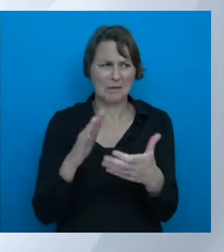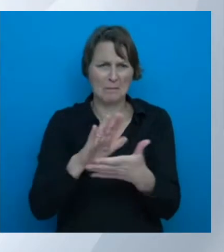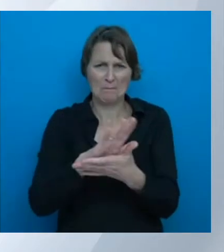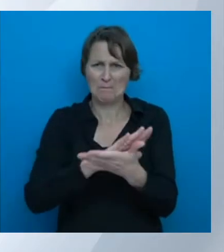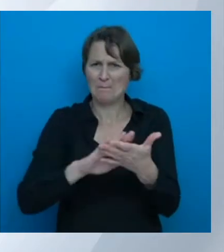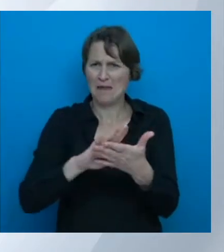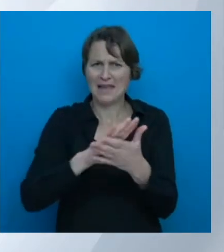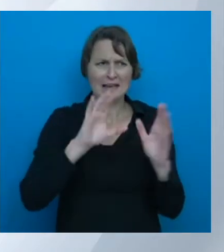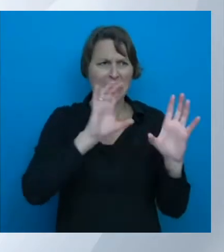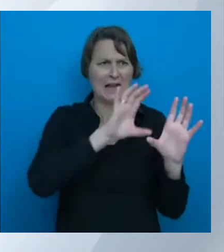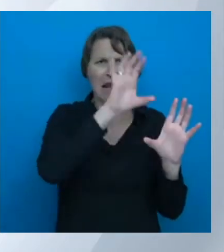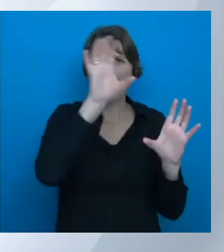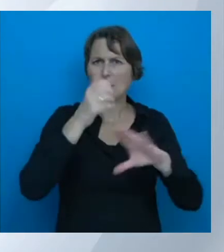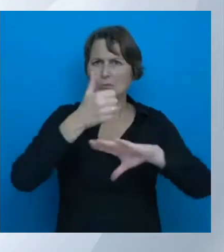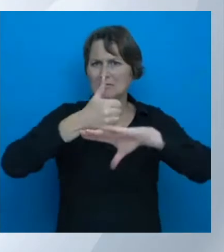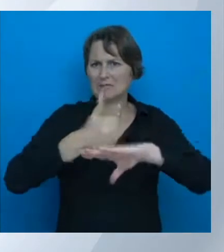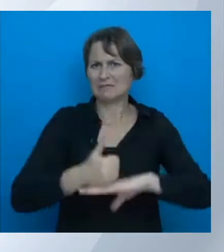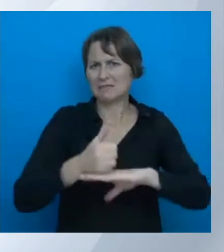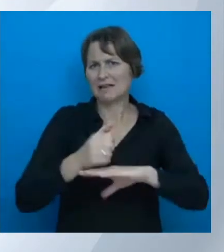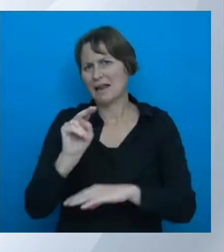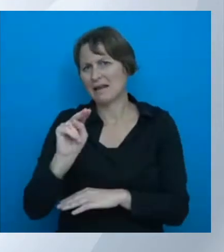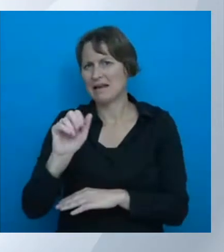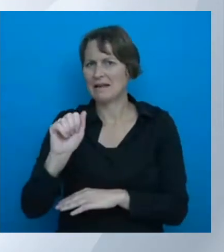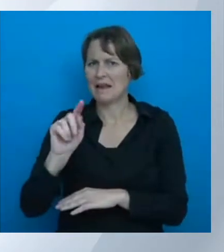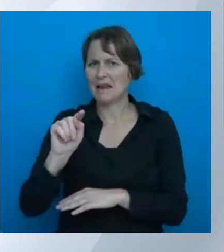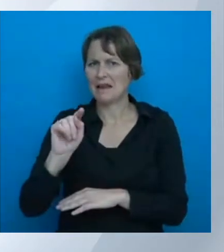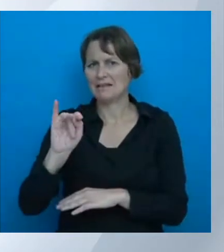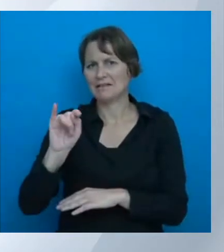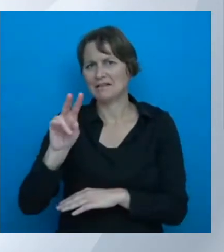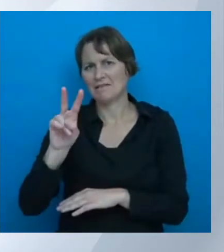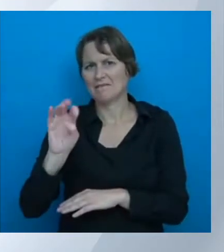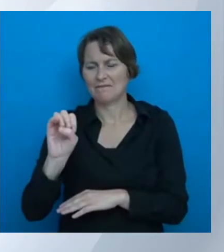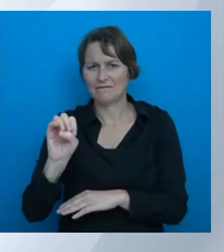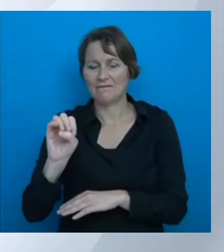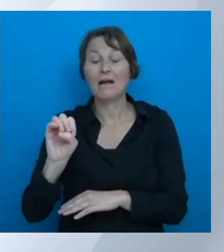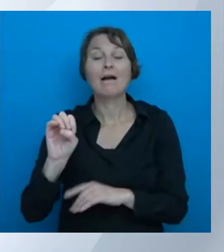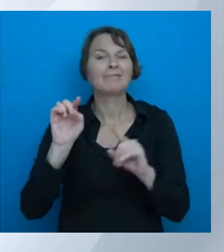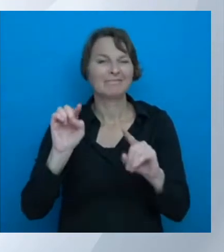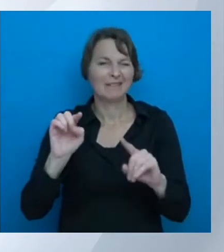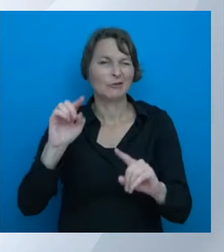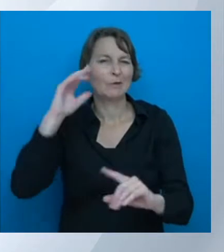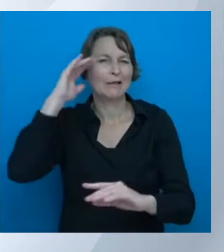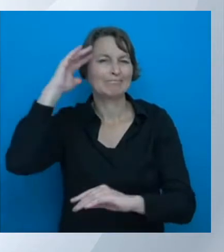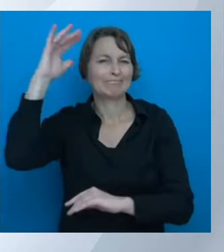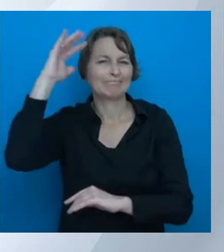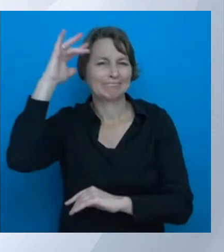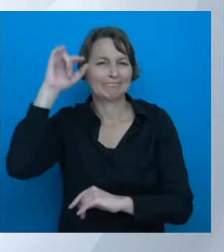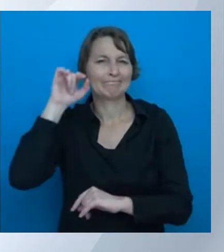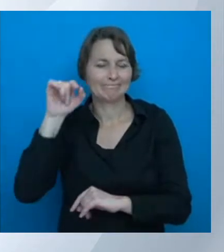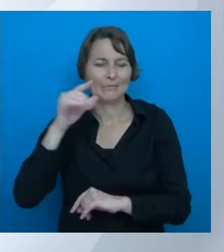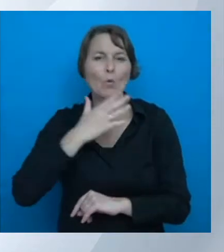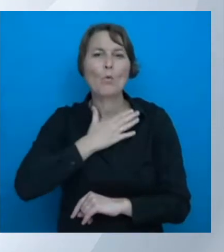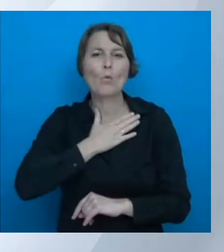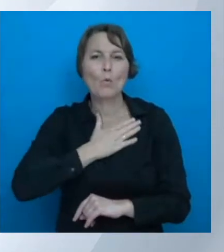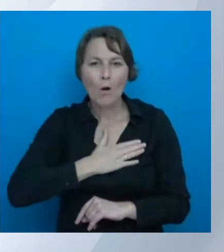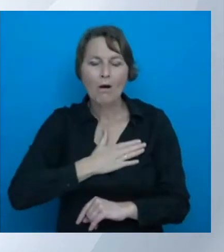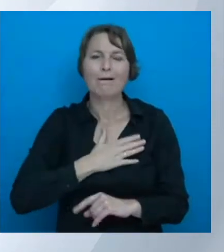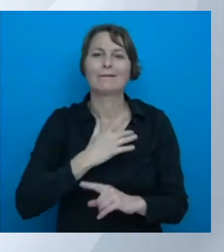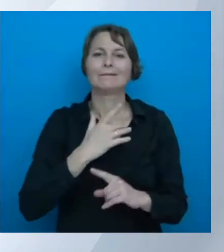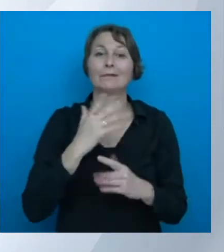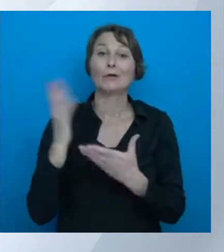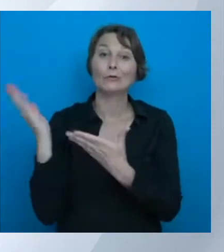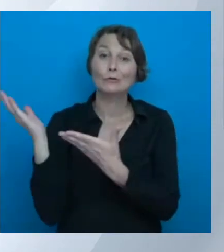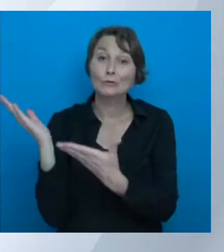Cloud native is a name of an approach for building applications and services specifically for cloud